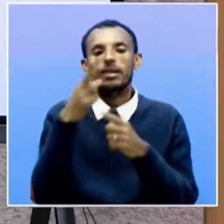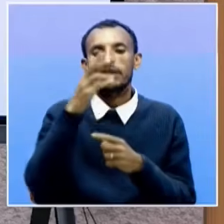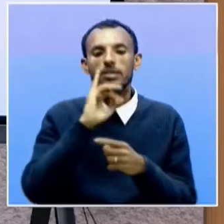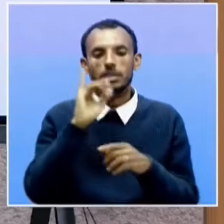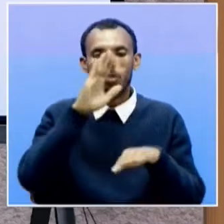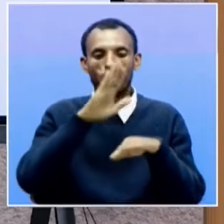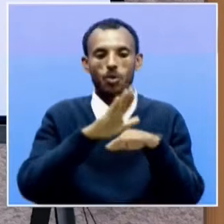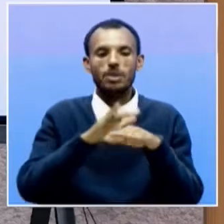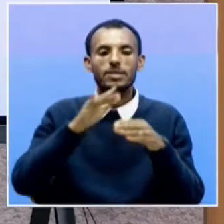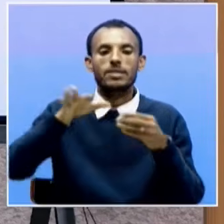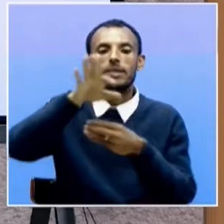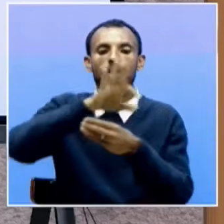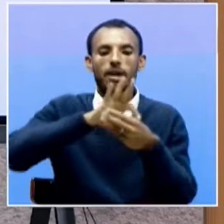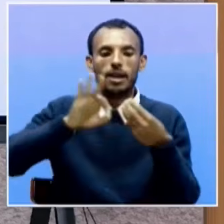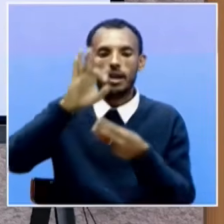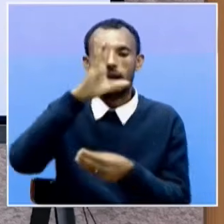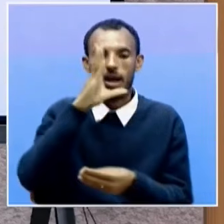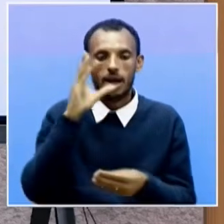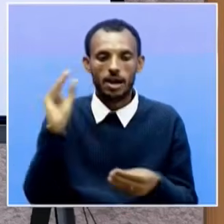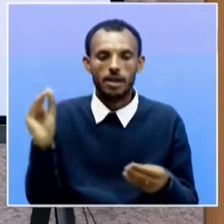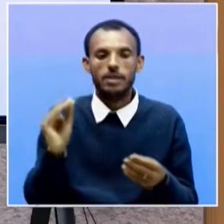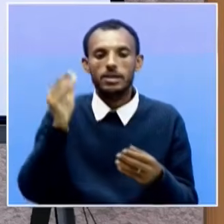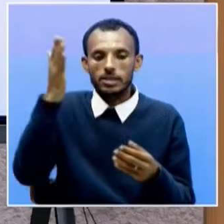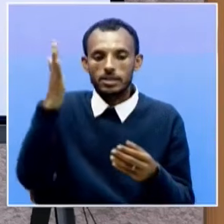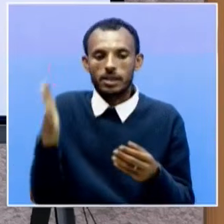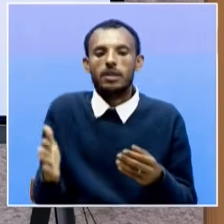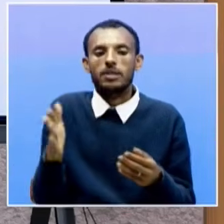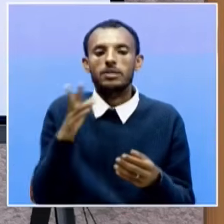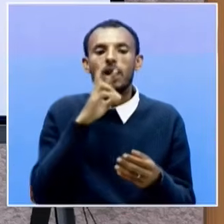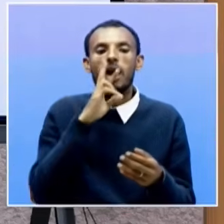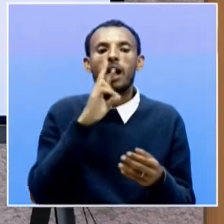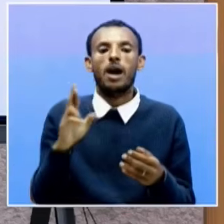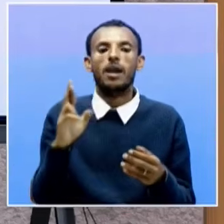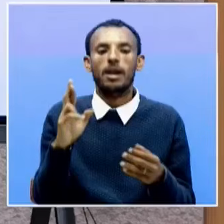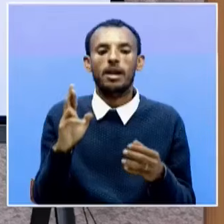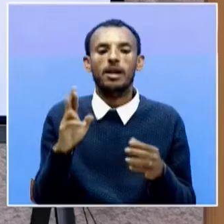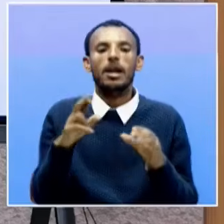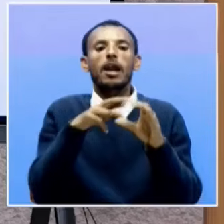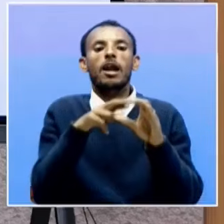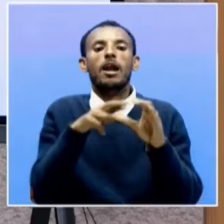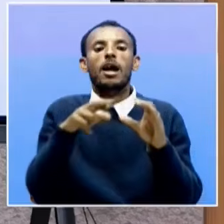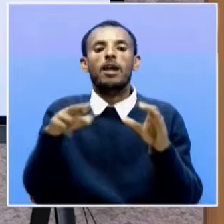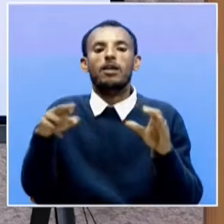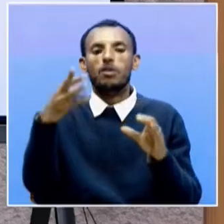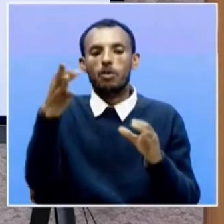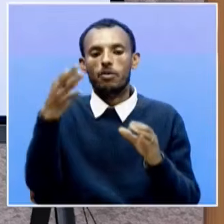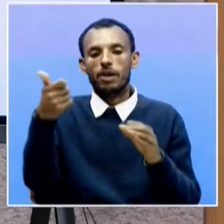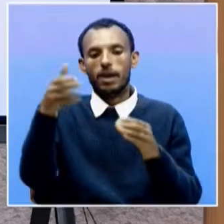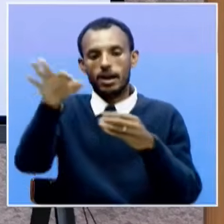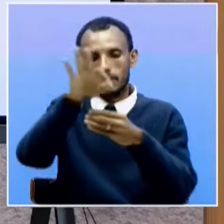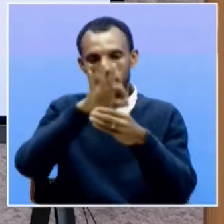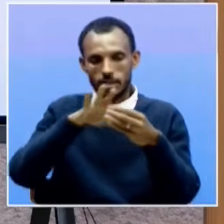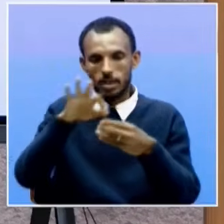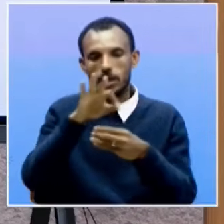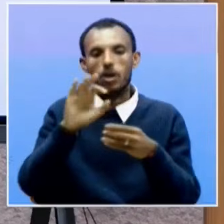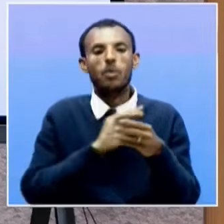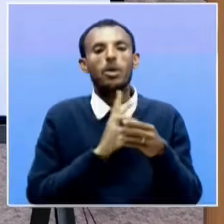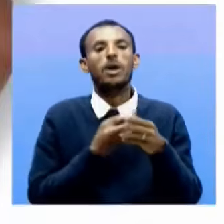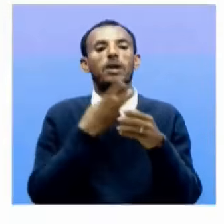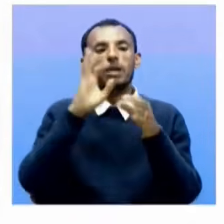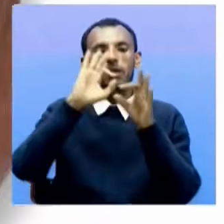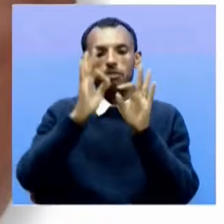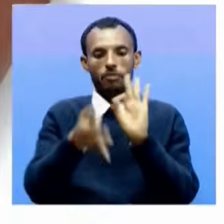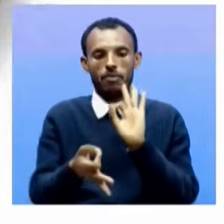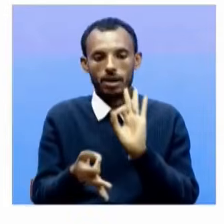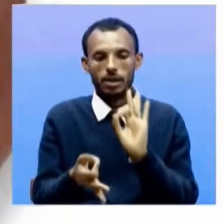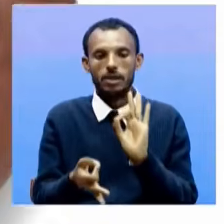the circle and the sides are the radii of the circle, okay? So we defined as